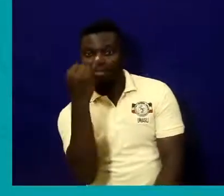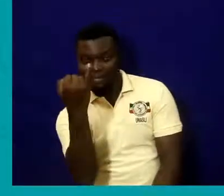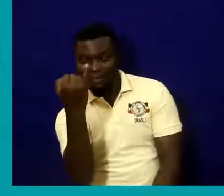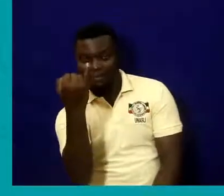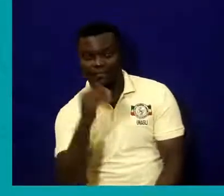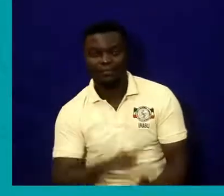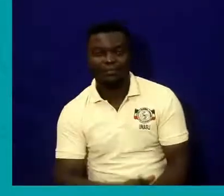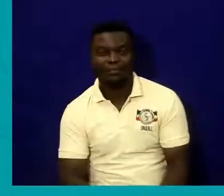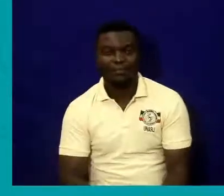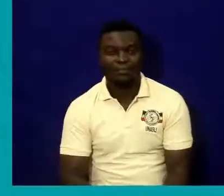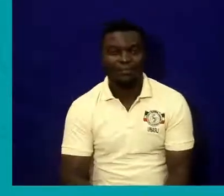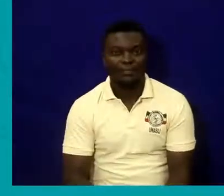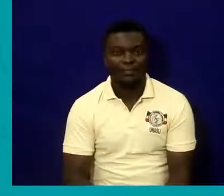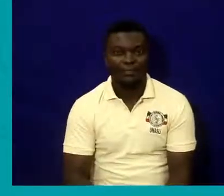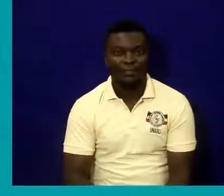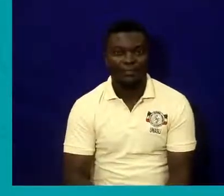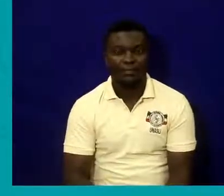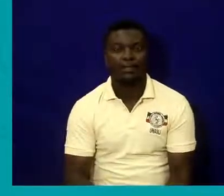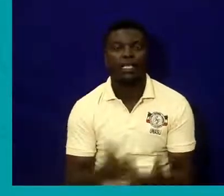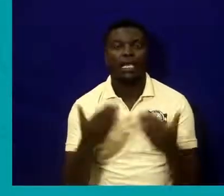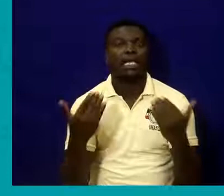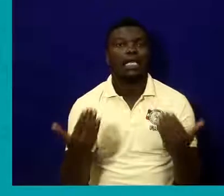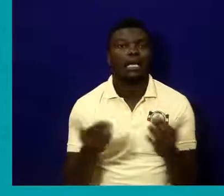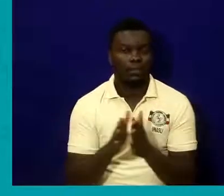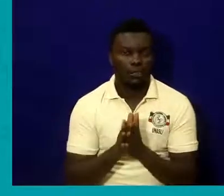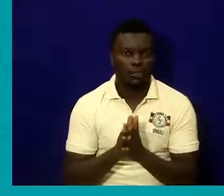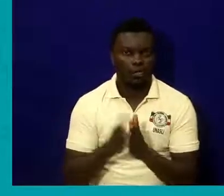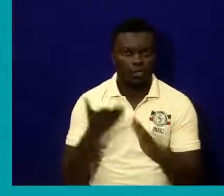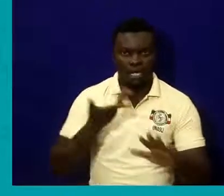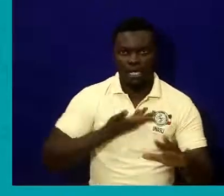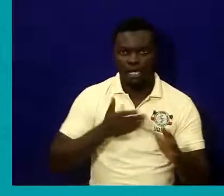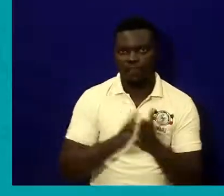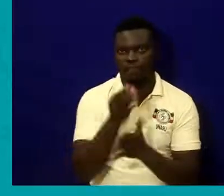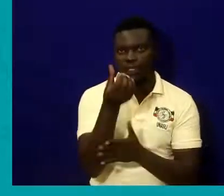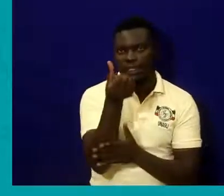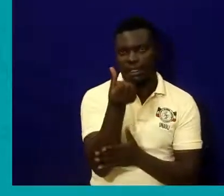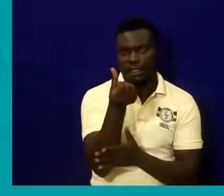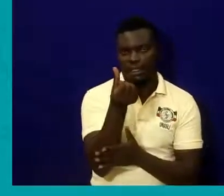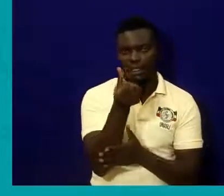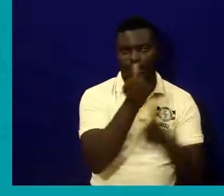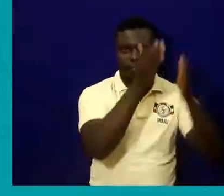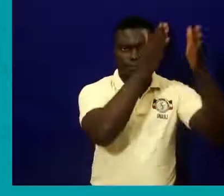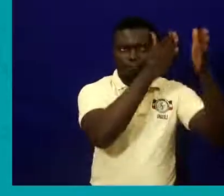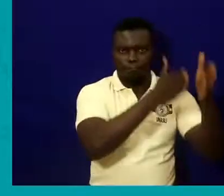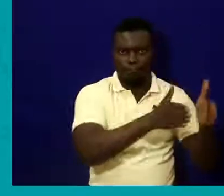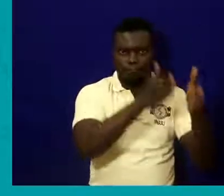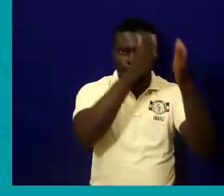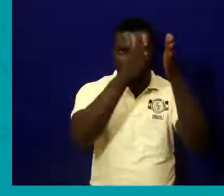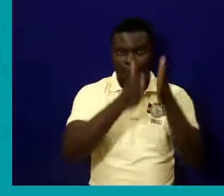VI. Now, we have formed six